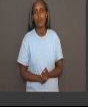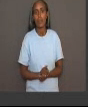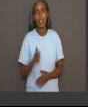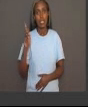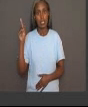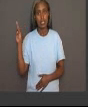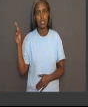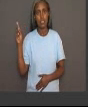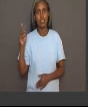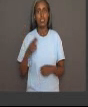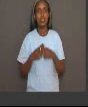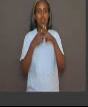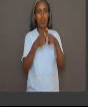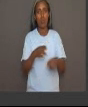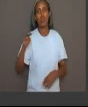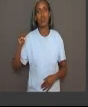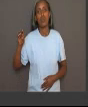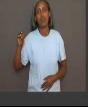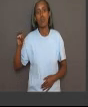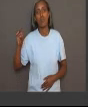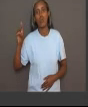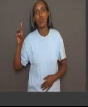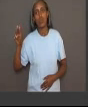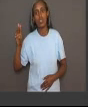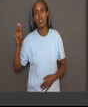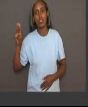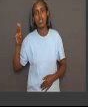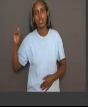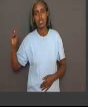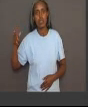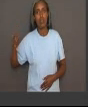This is called the modus ponens.